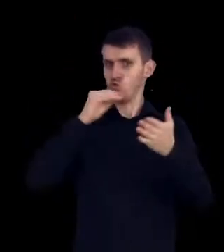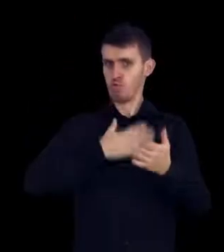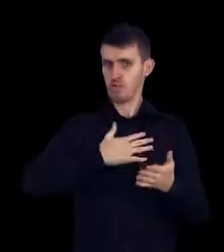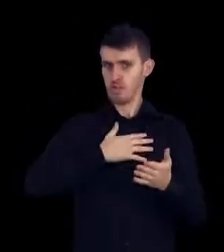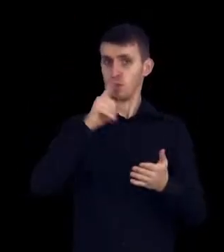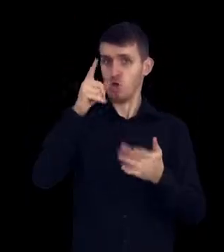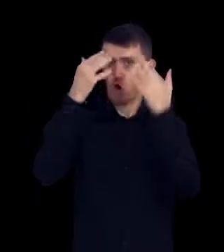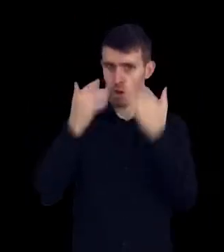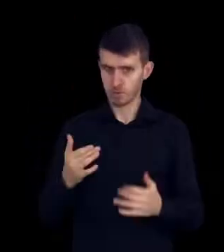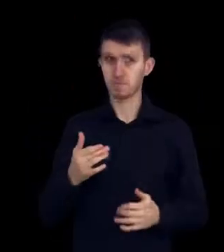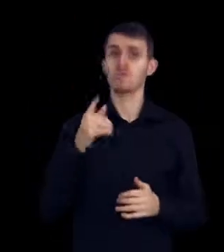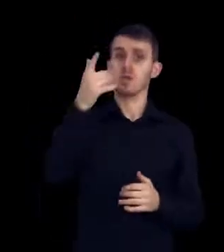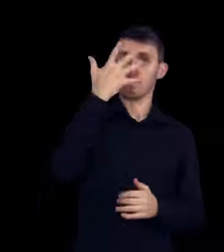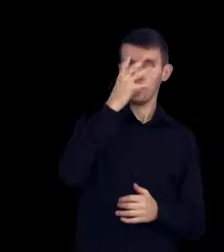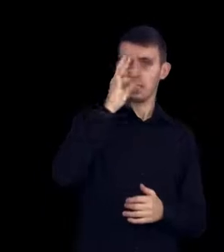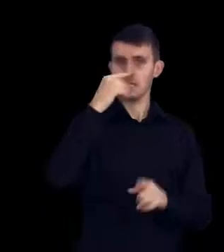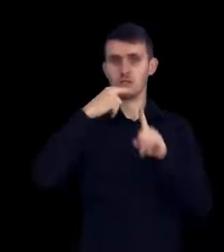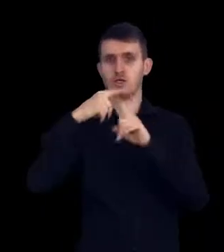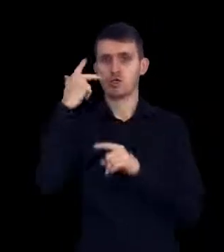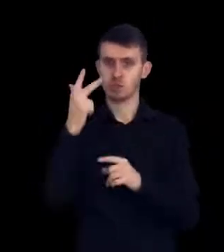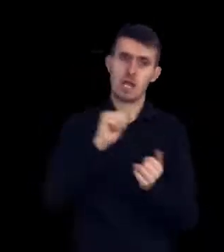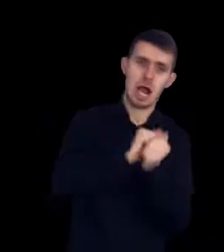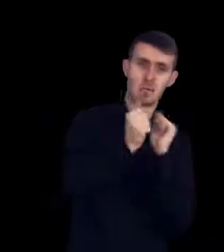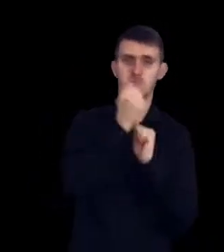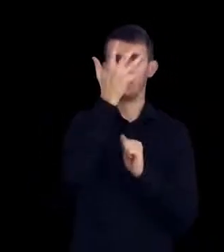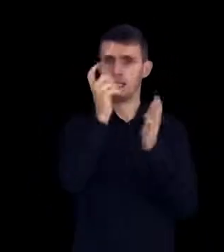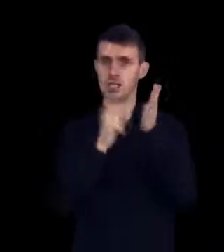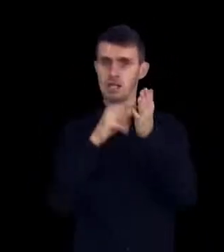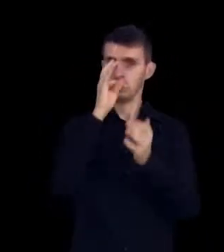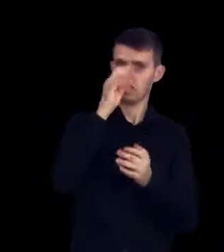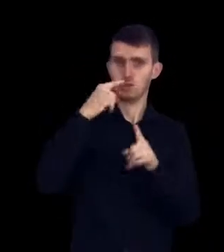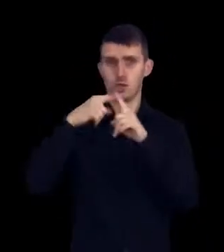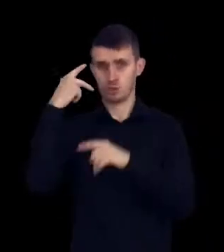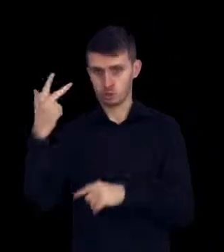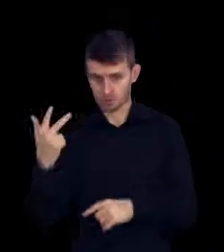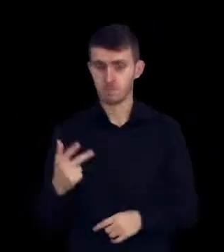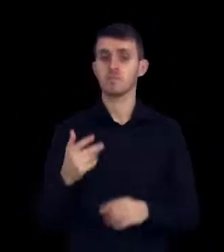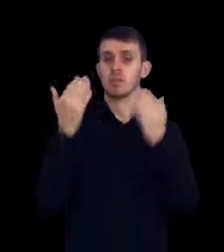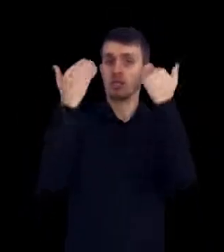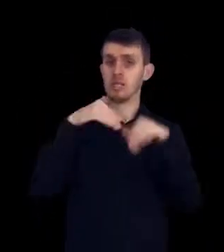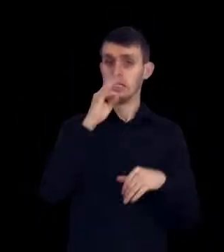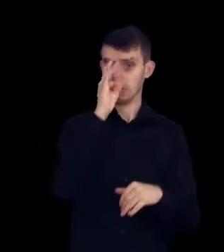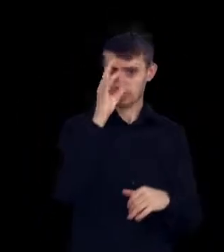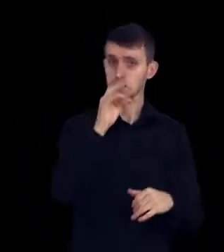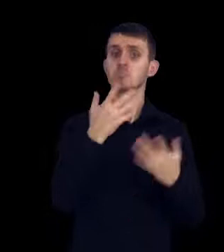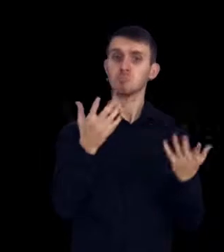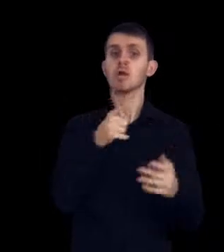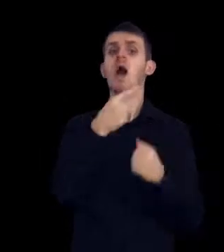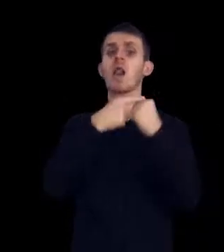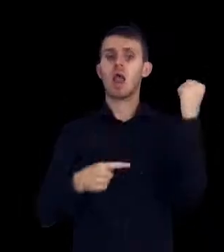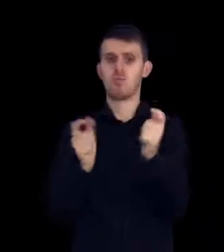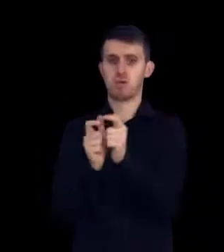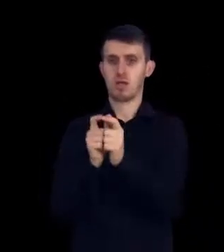expression 5t + 3 or 5 x t + 3 Where t represents the number of